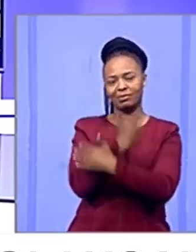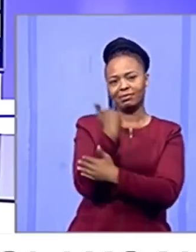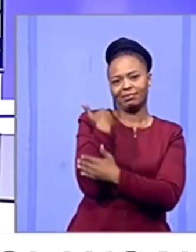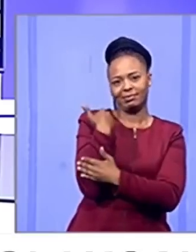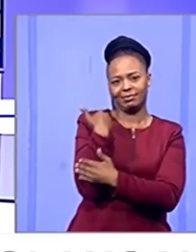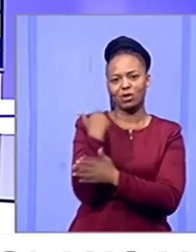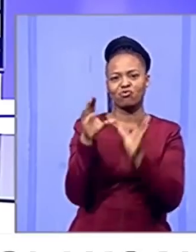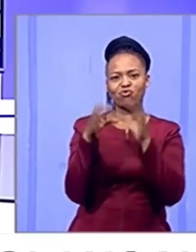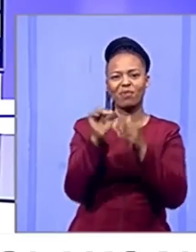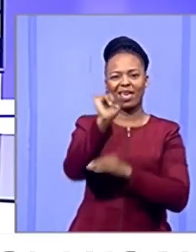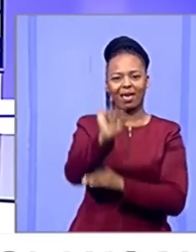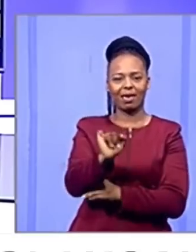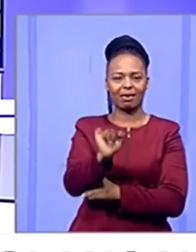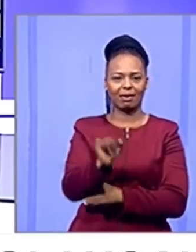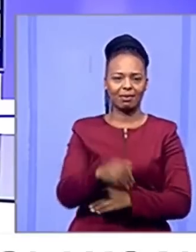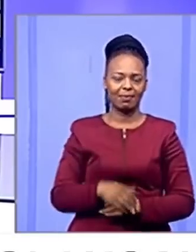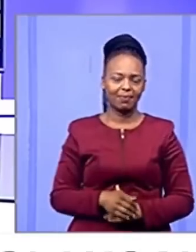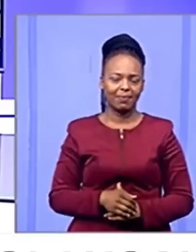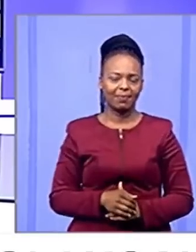maabane go Group A.